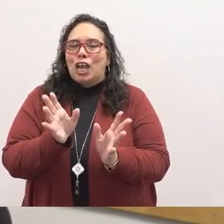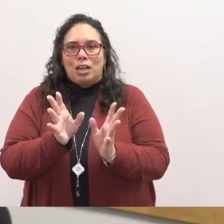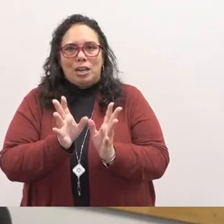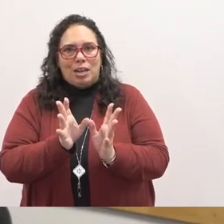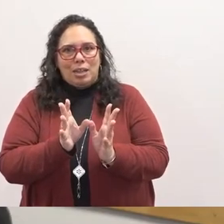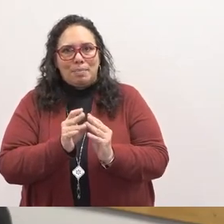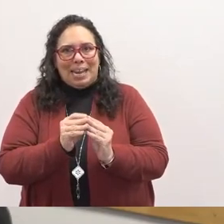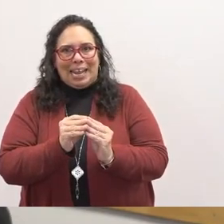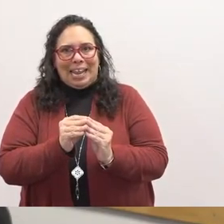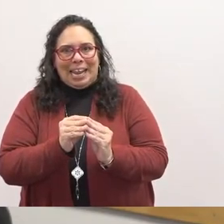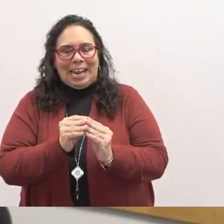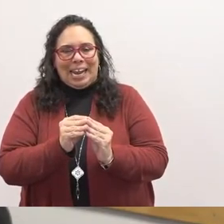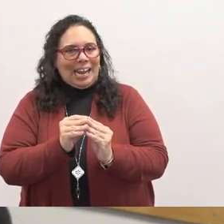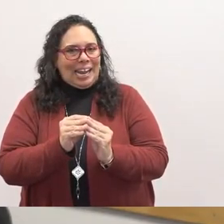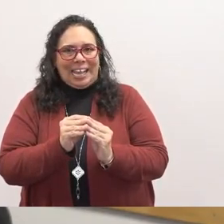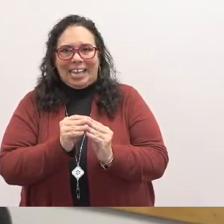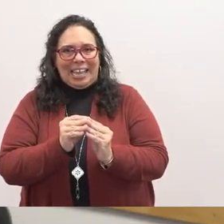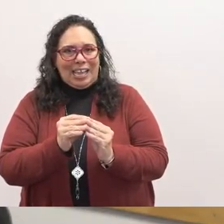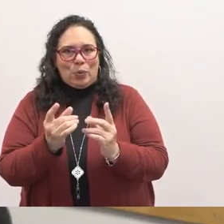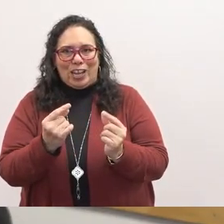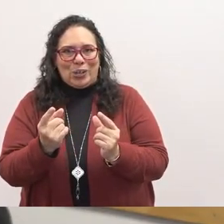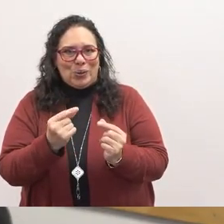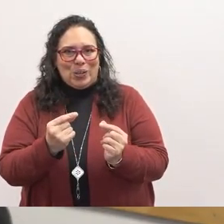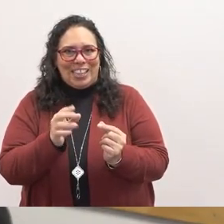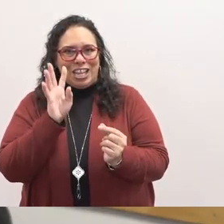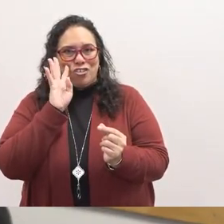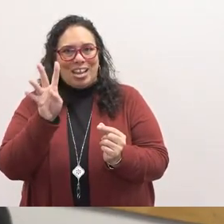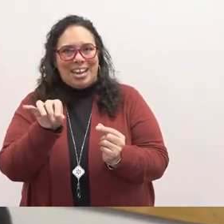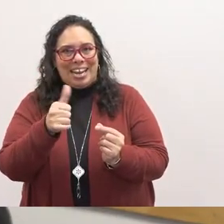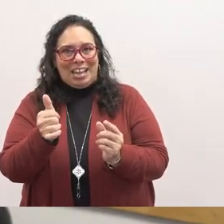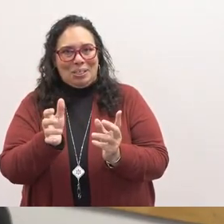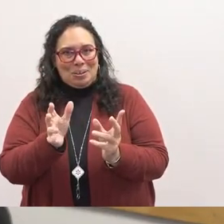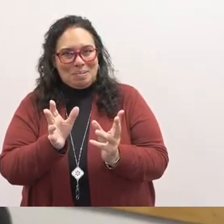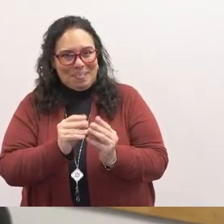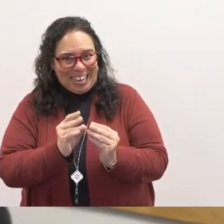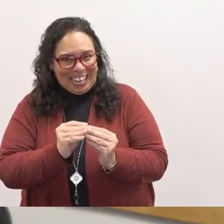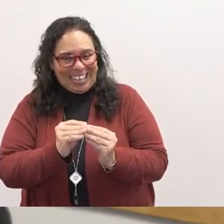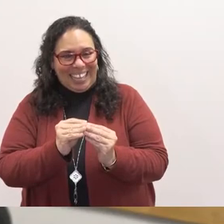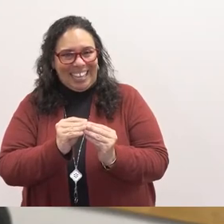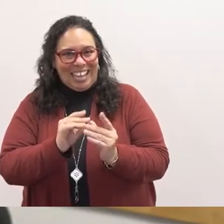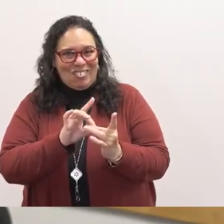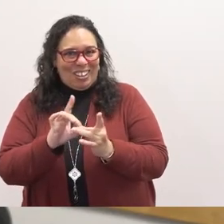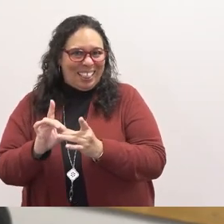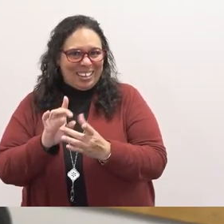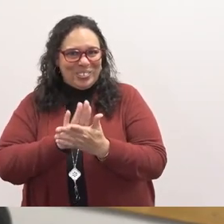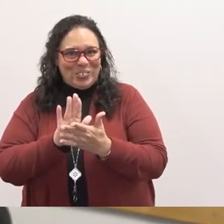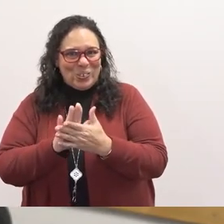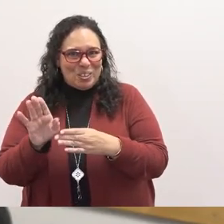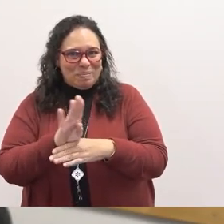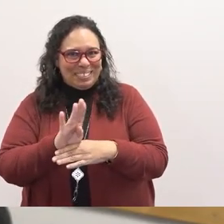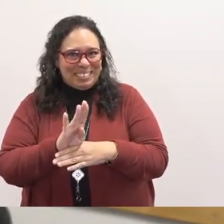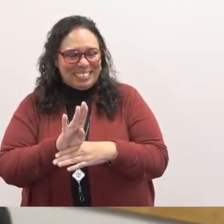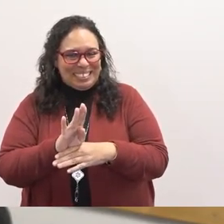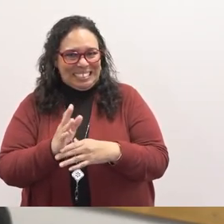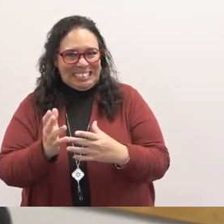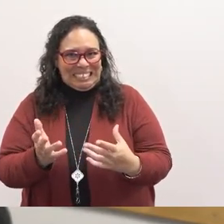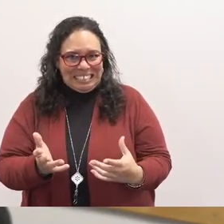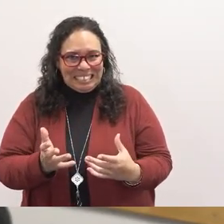for that evening, right? And what are they doing? They're talking about school business, a majority outside somebody's